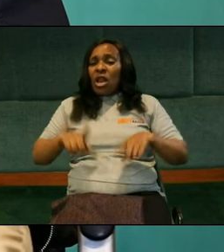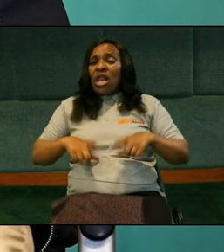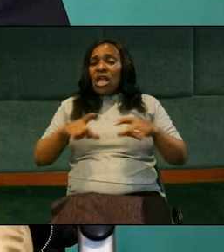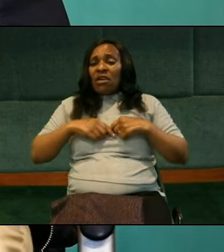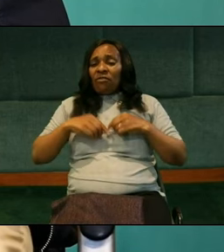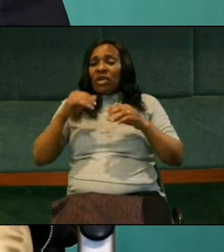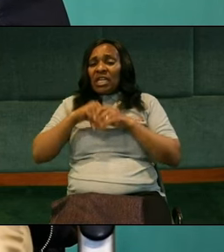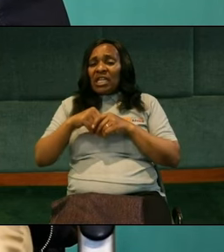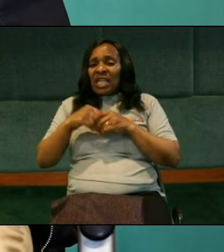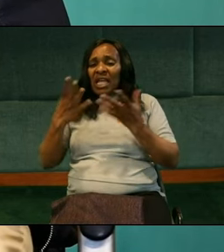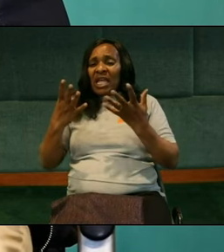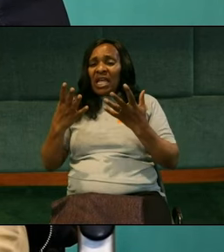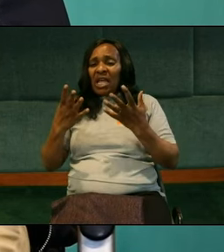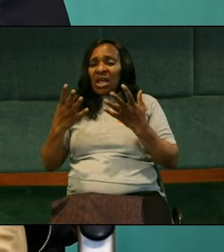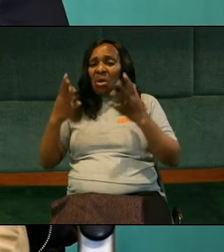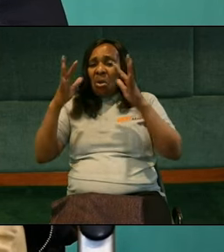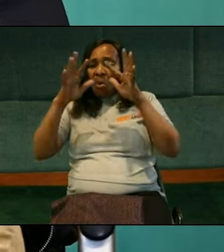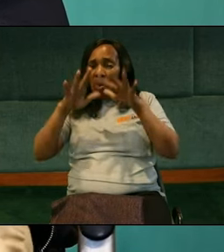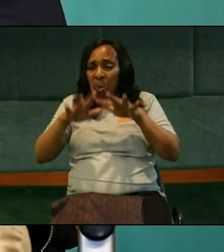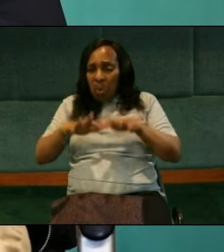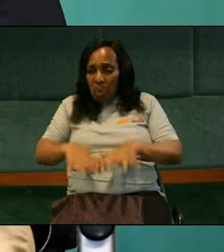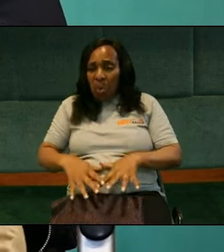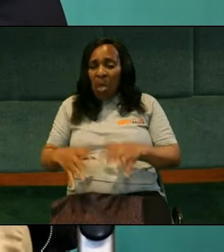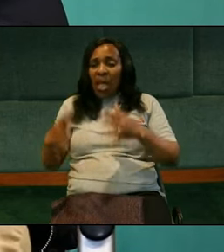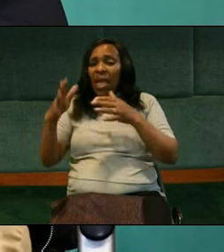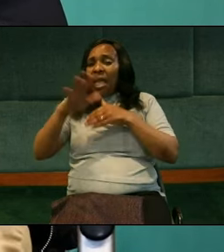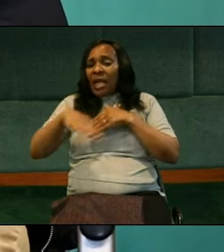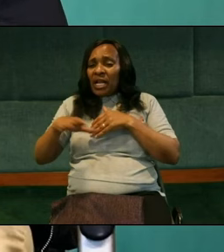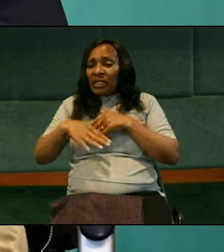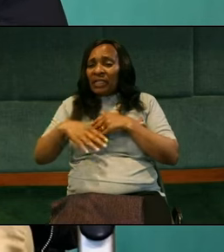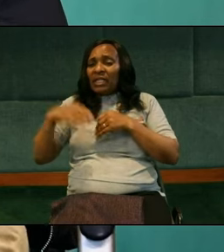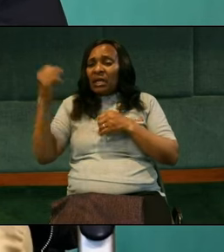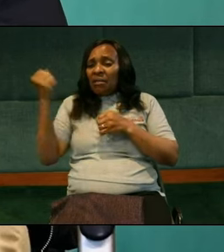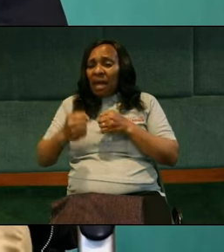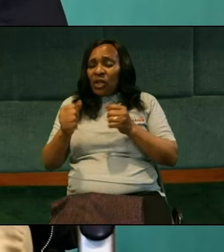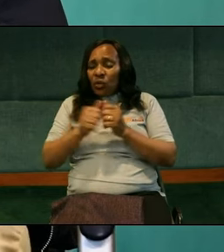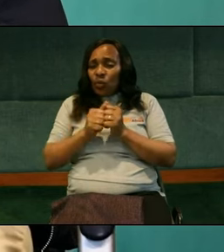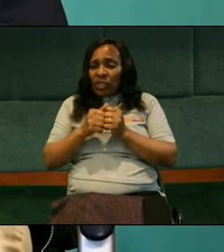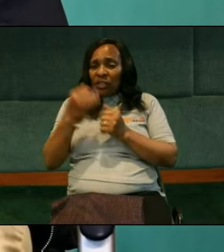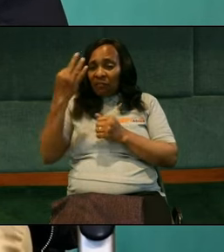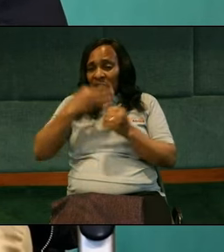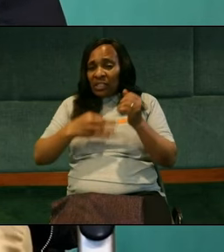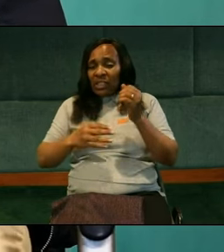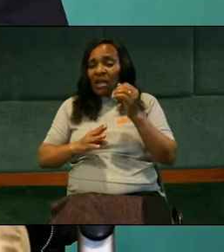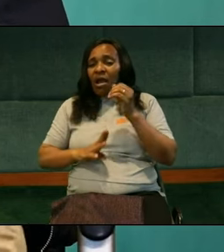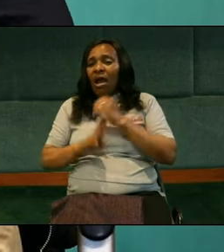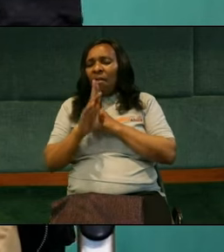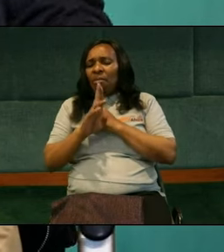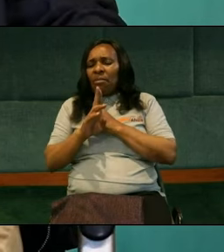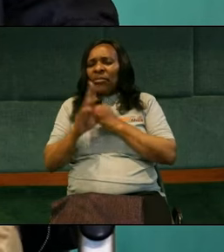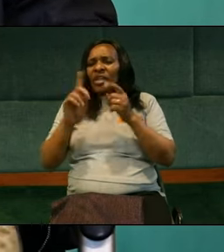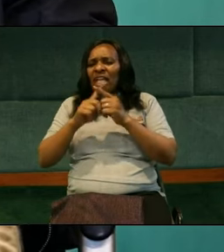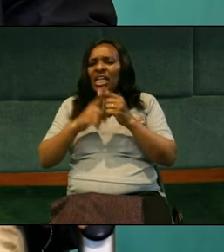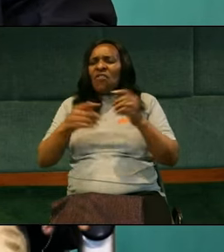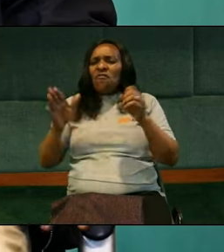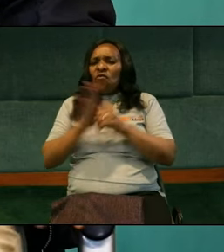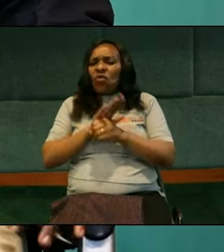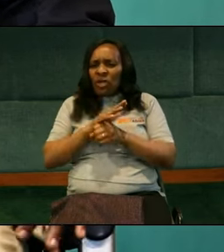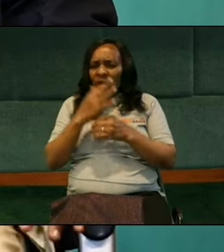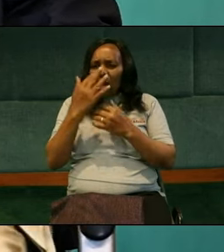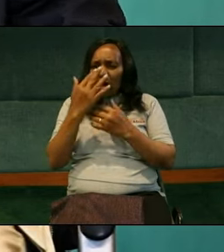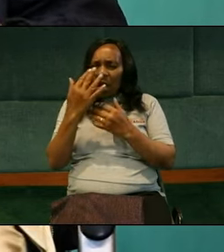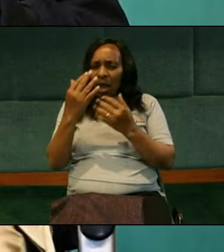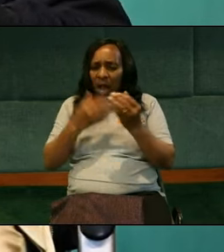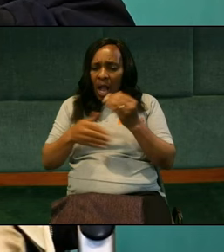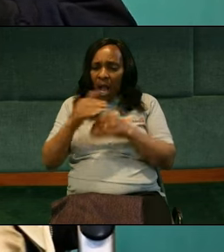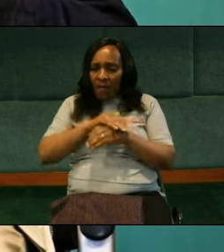world, they buried the knife with the blade facing up and it's fully covered in blood. And